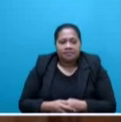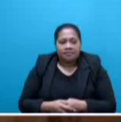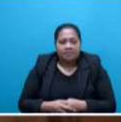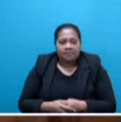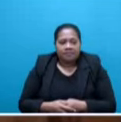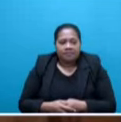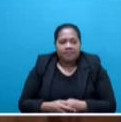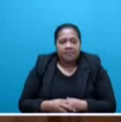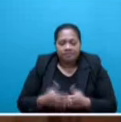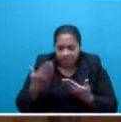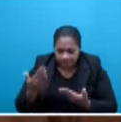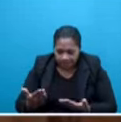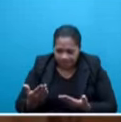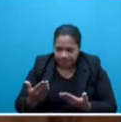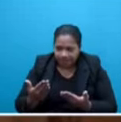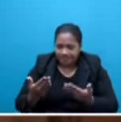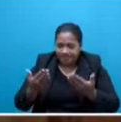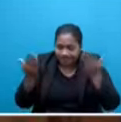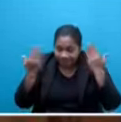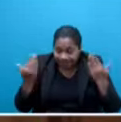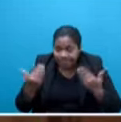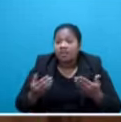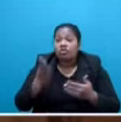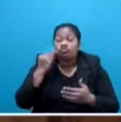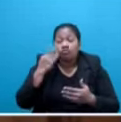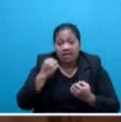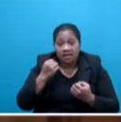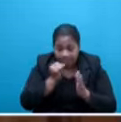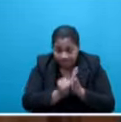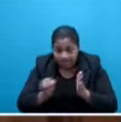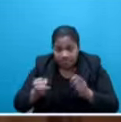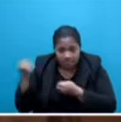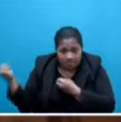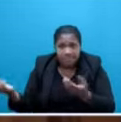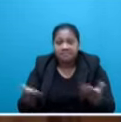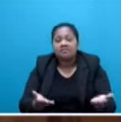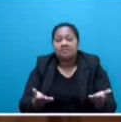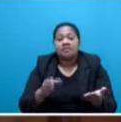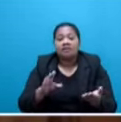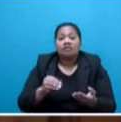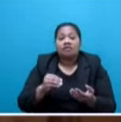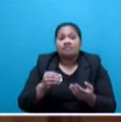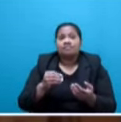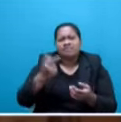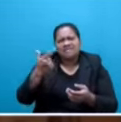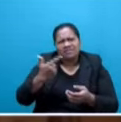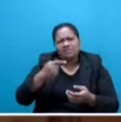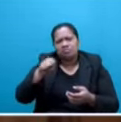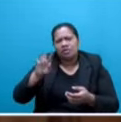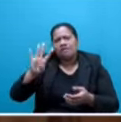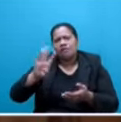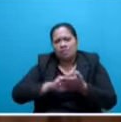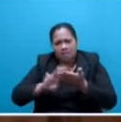Honourable Speaker, sir, Ministry of Sugar Industry was provided with a total budget of 70.4 million by the